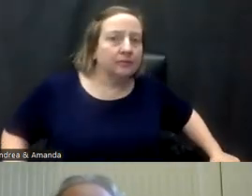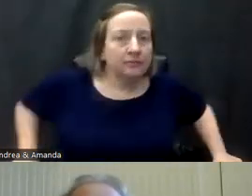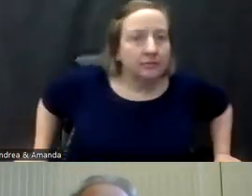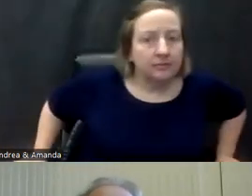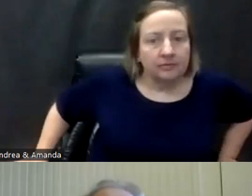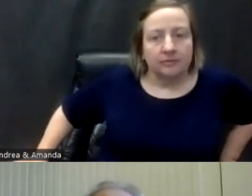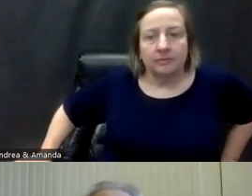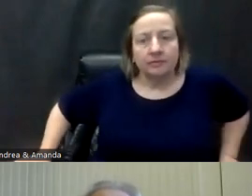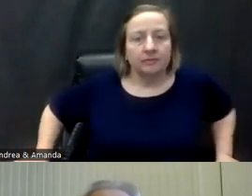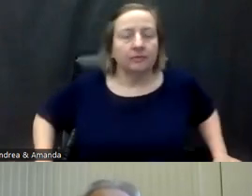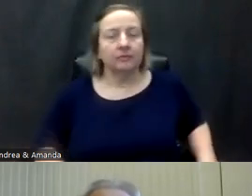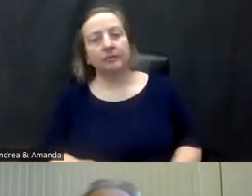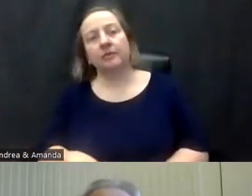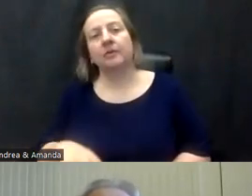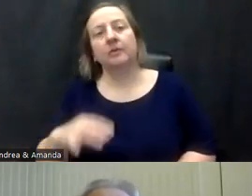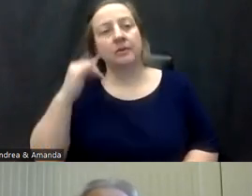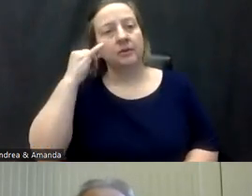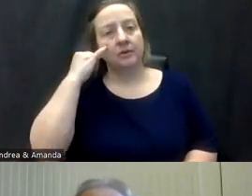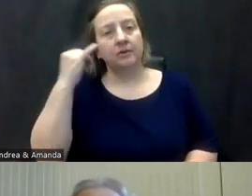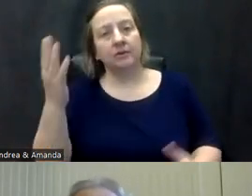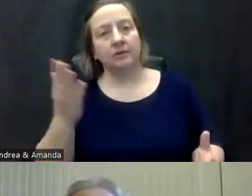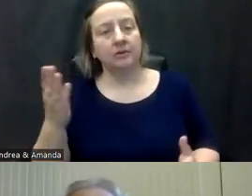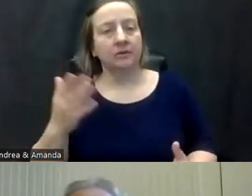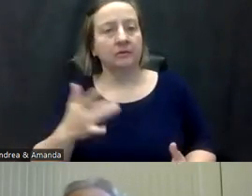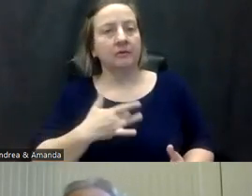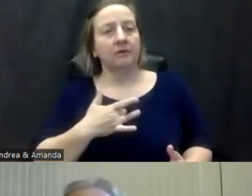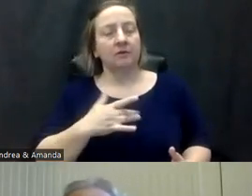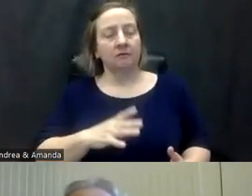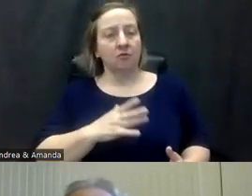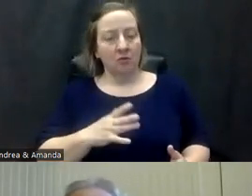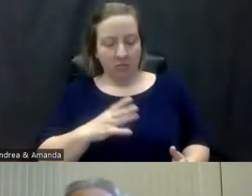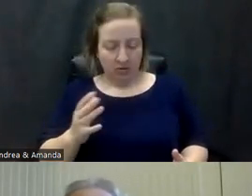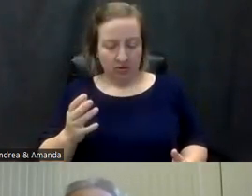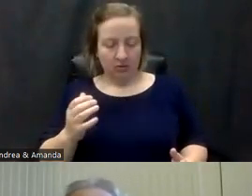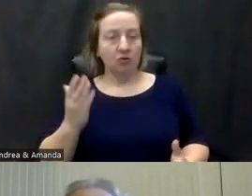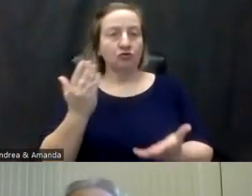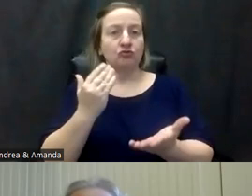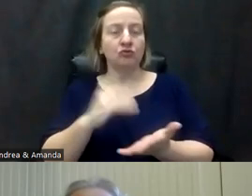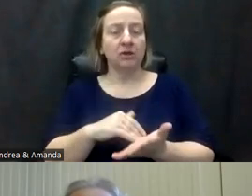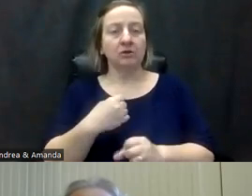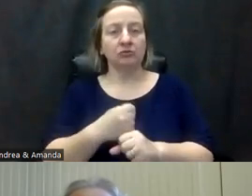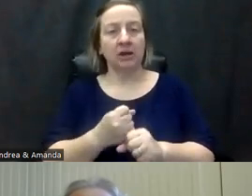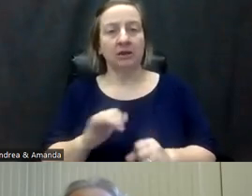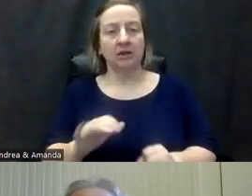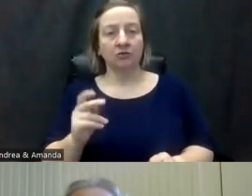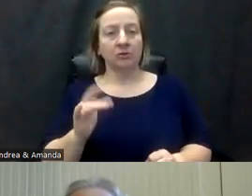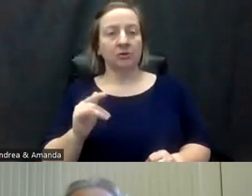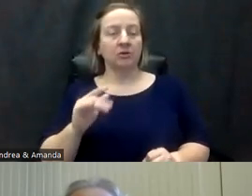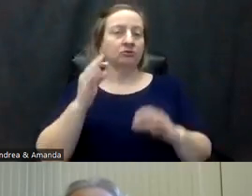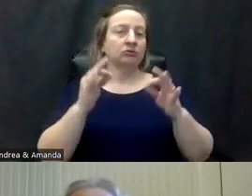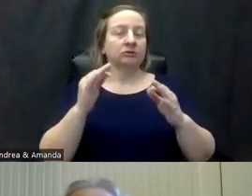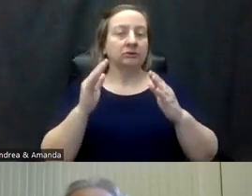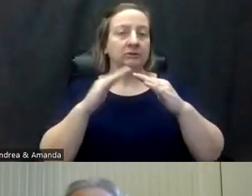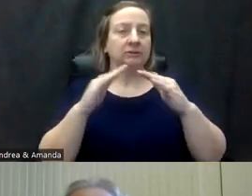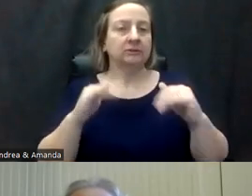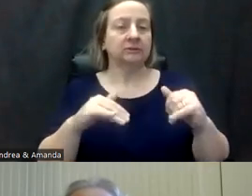want to consider here, because it sort of feels, you know, very formal and kind of recreating the criminal justice system in a different way. But that's the thing that really